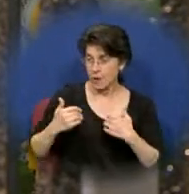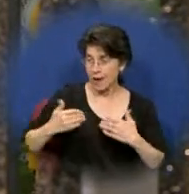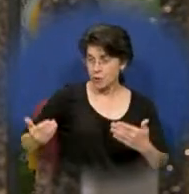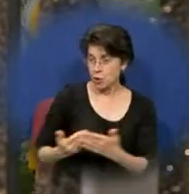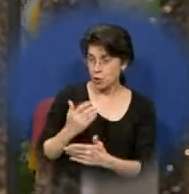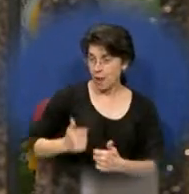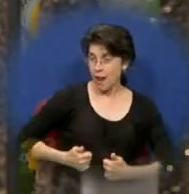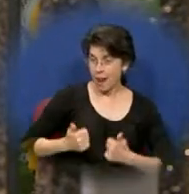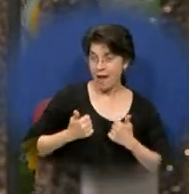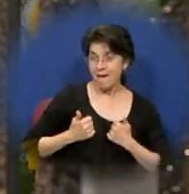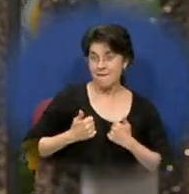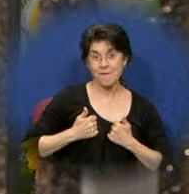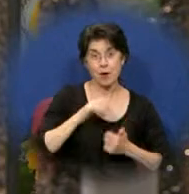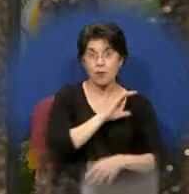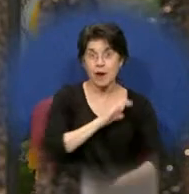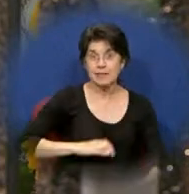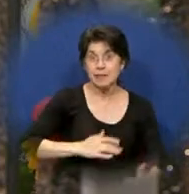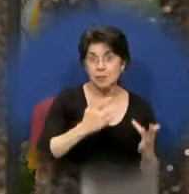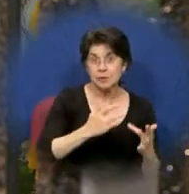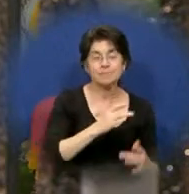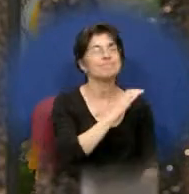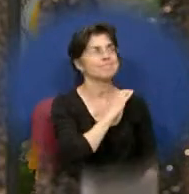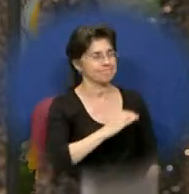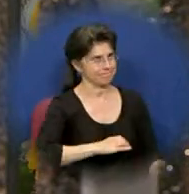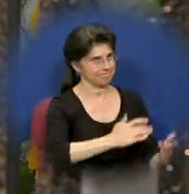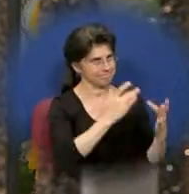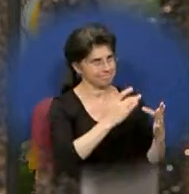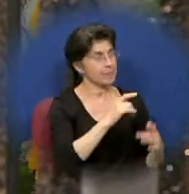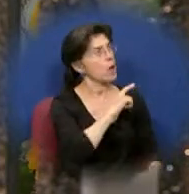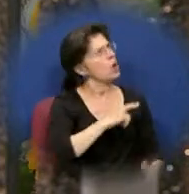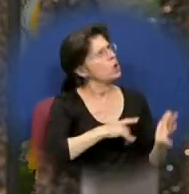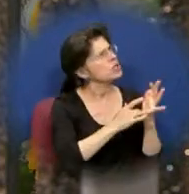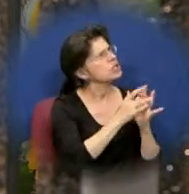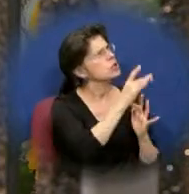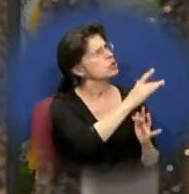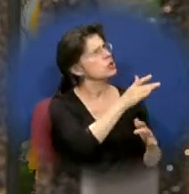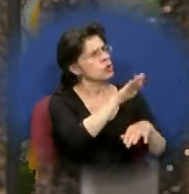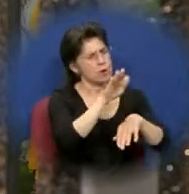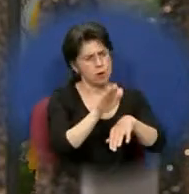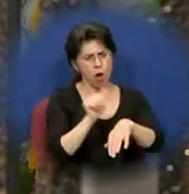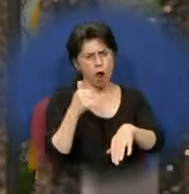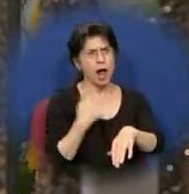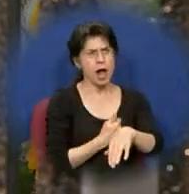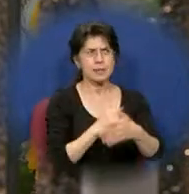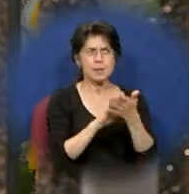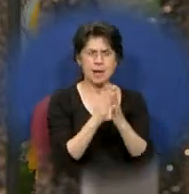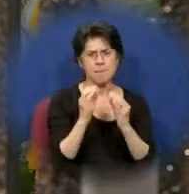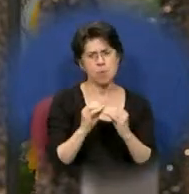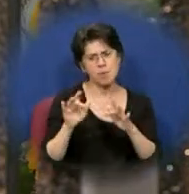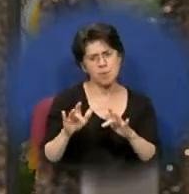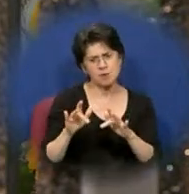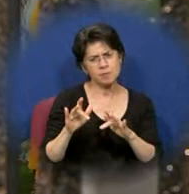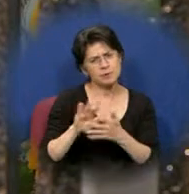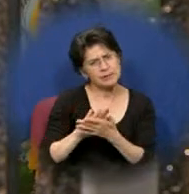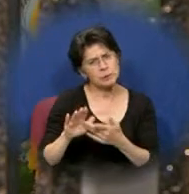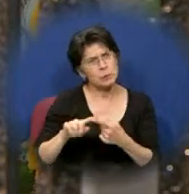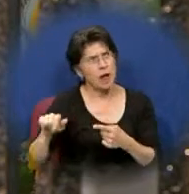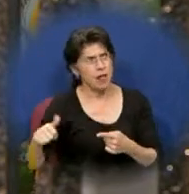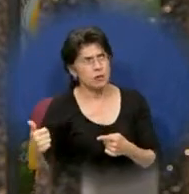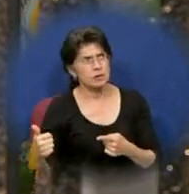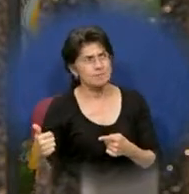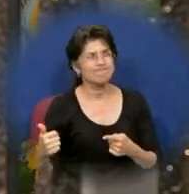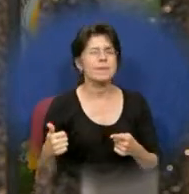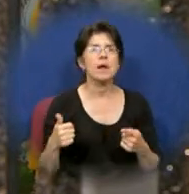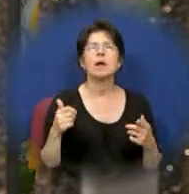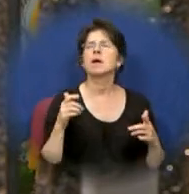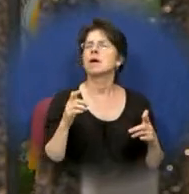mercy. Christ, have mercy. Lord Jesus, you call us to be merciful with others. Lord, have mercy. Lord, have mercy. May Almighty God